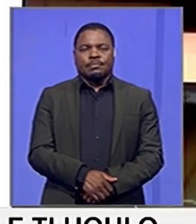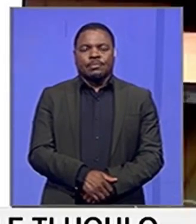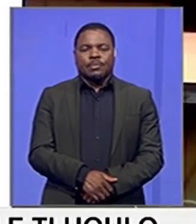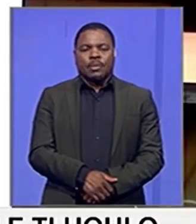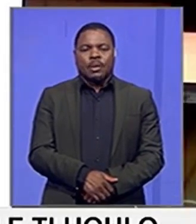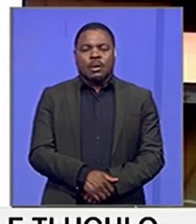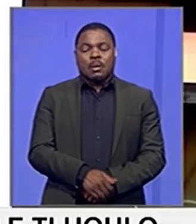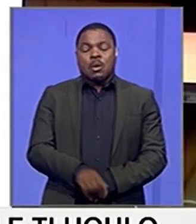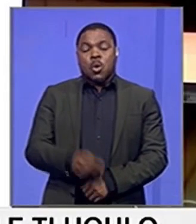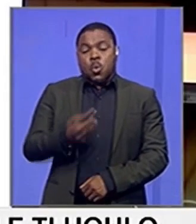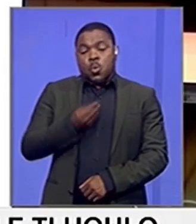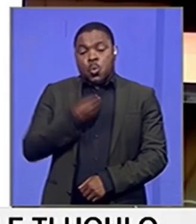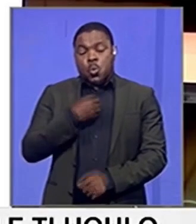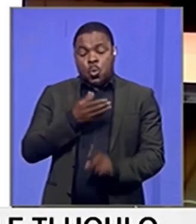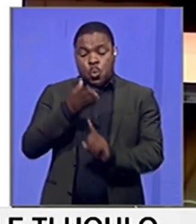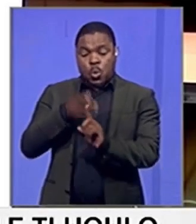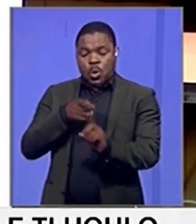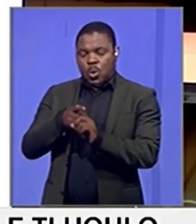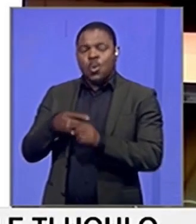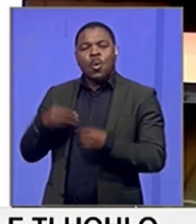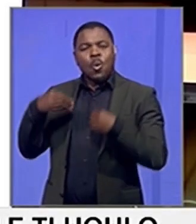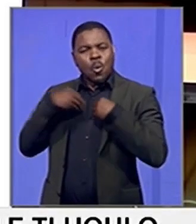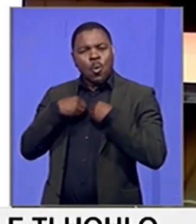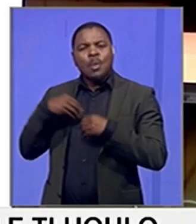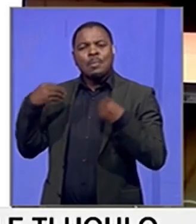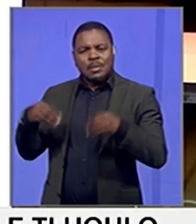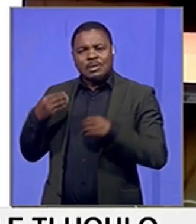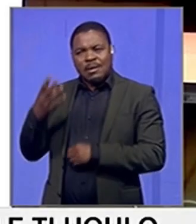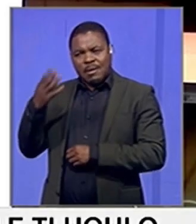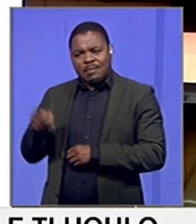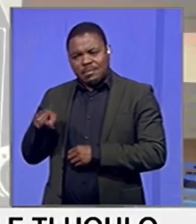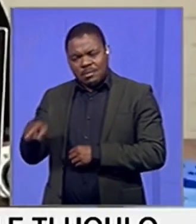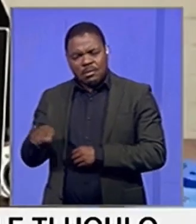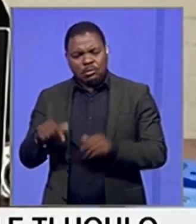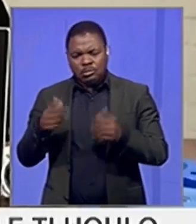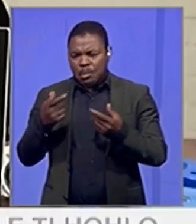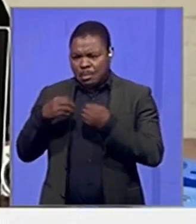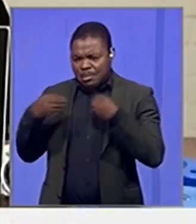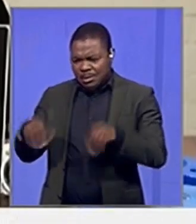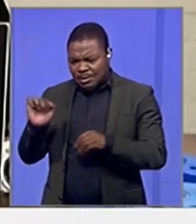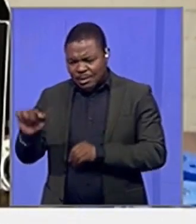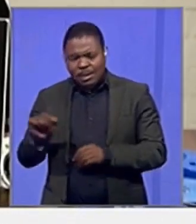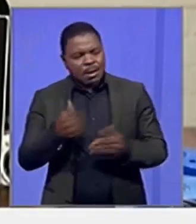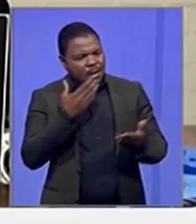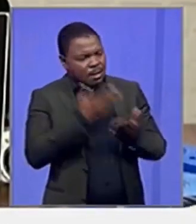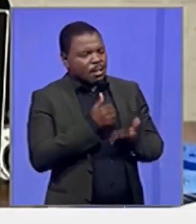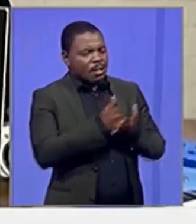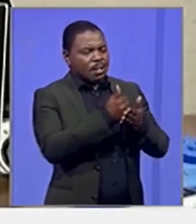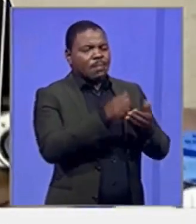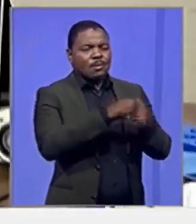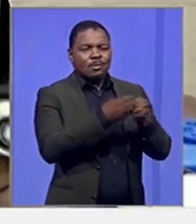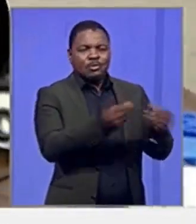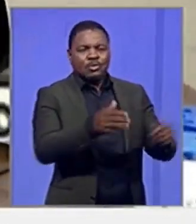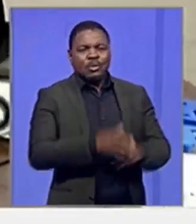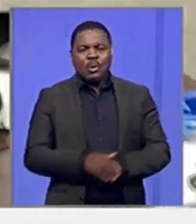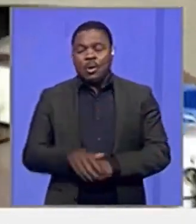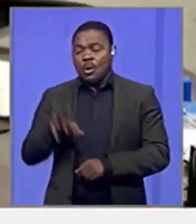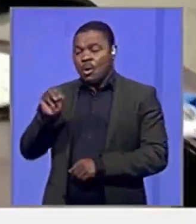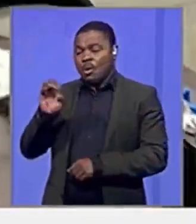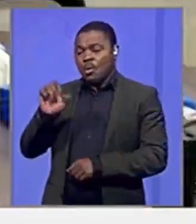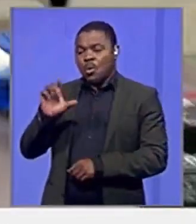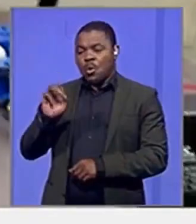E mong wa batjha ba nang le kgwebo e ka bang tharollo diphepetsong tse itseng ke Mphamoloko ya qadileng kgwebo ya ho